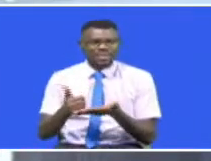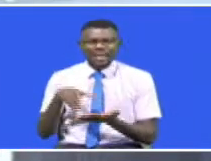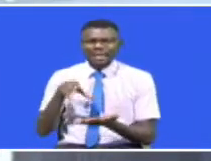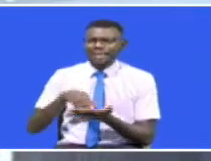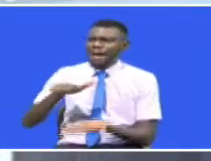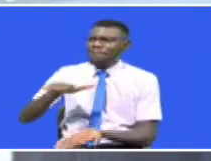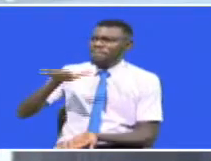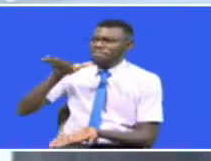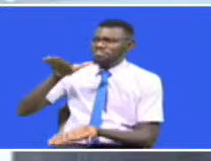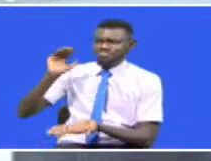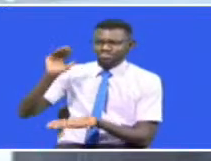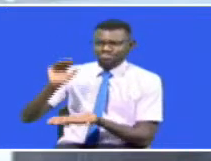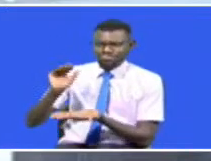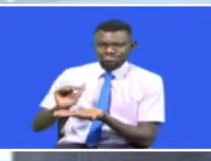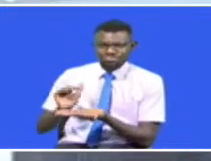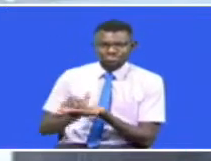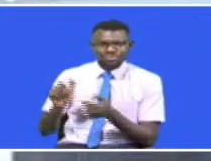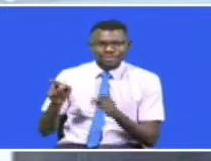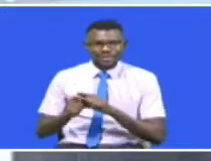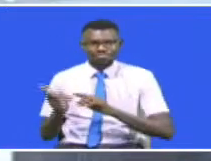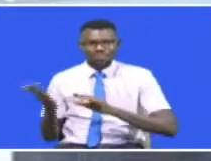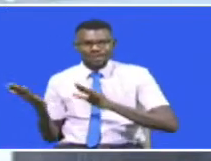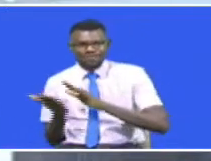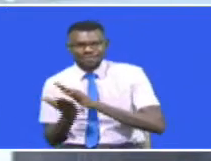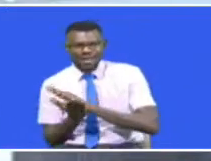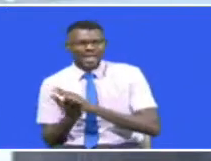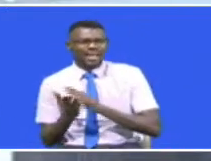and minimize the chances of missing files within the